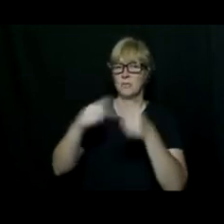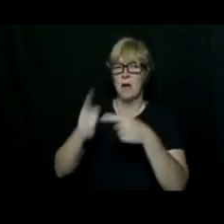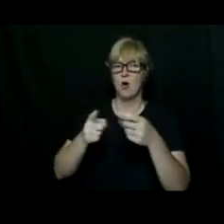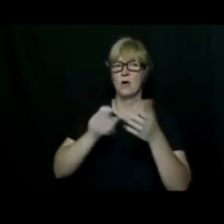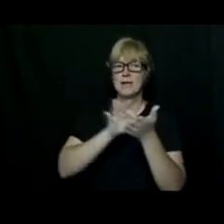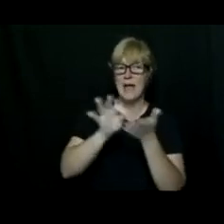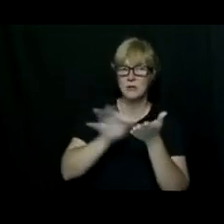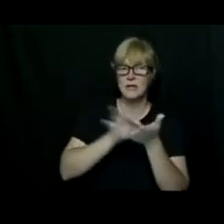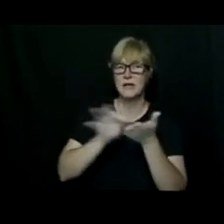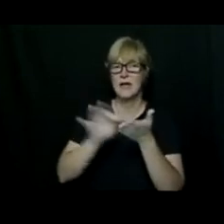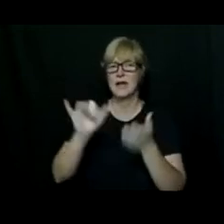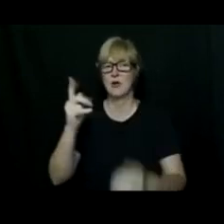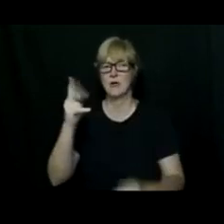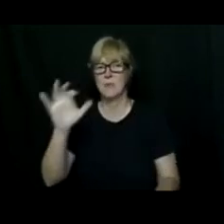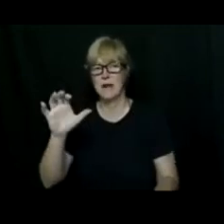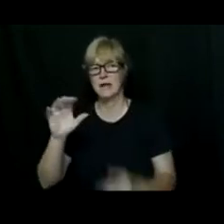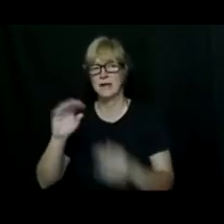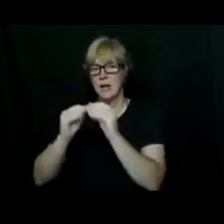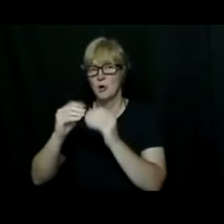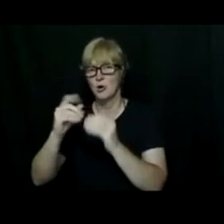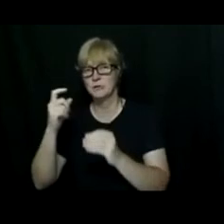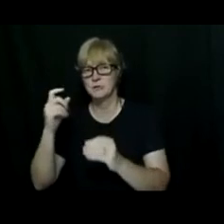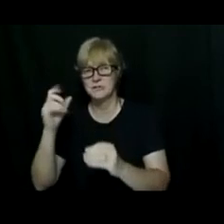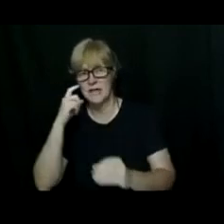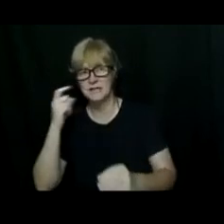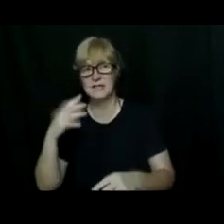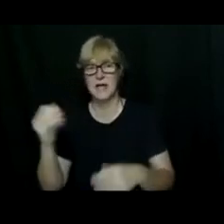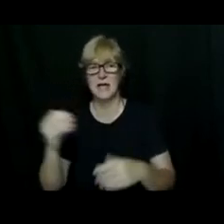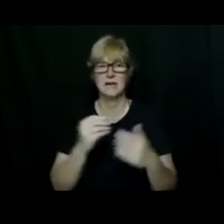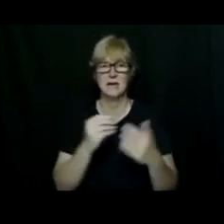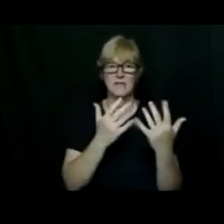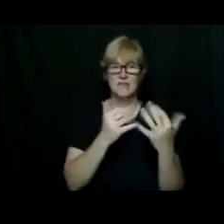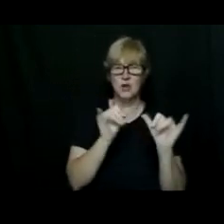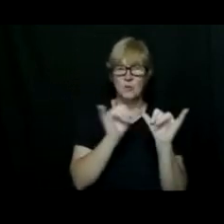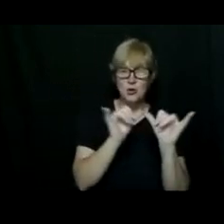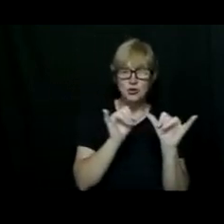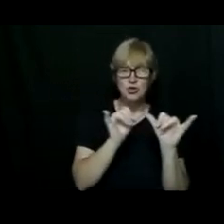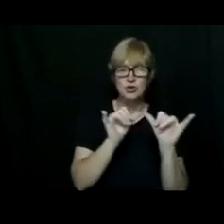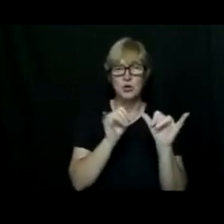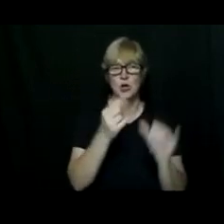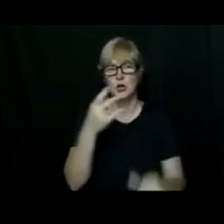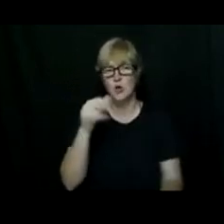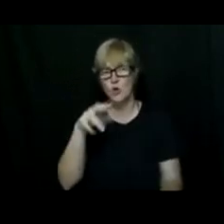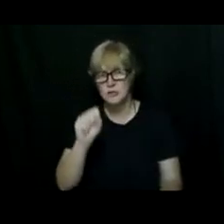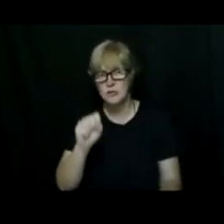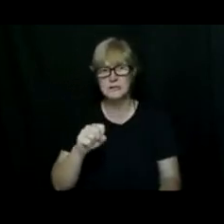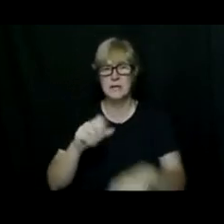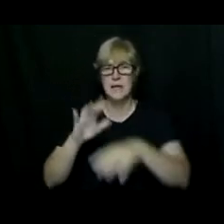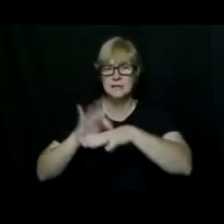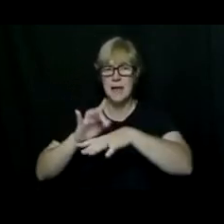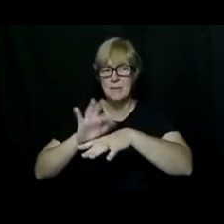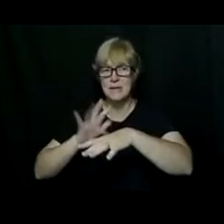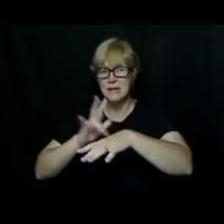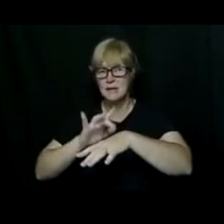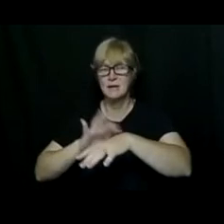sense, and then you have a set of different set of finger measures, gnosis, tapping, fine motor